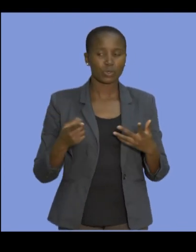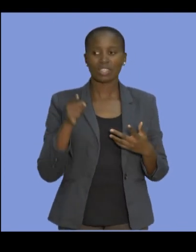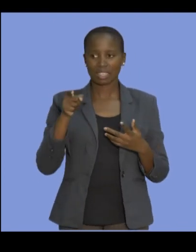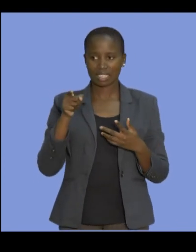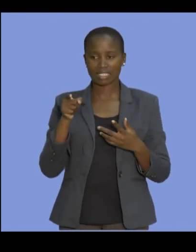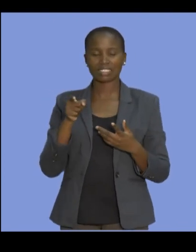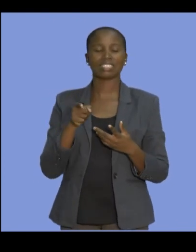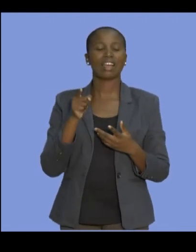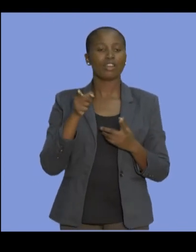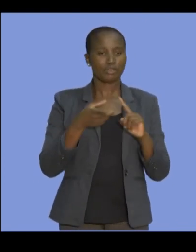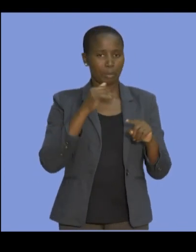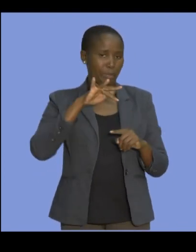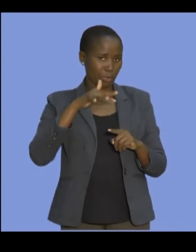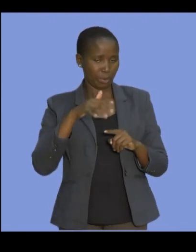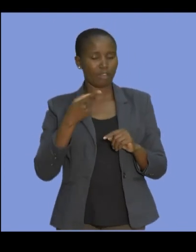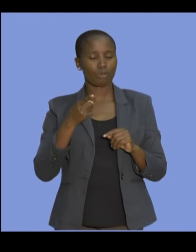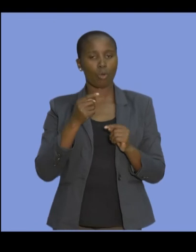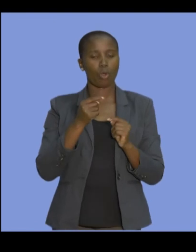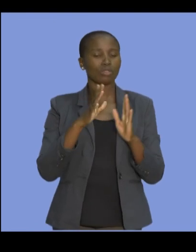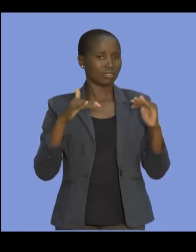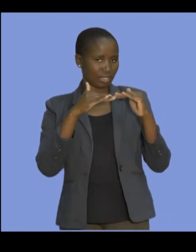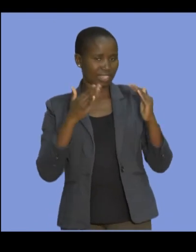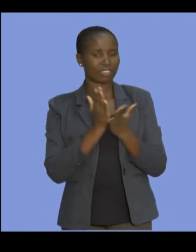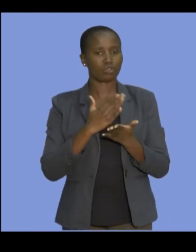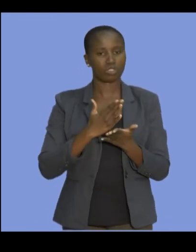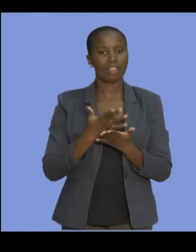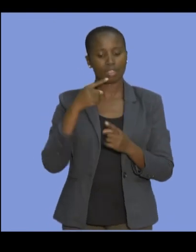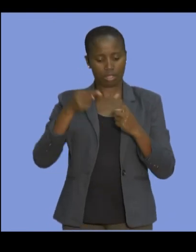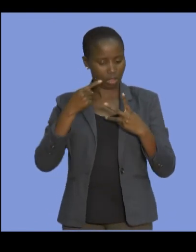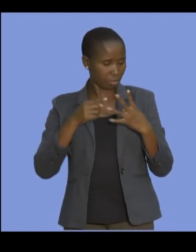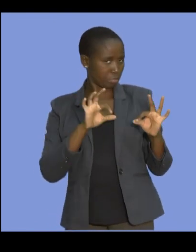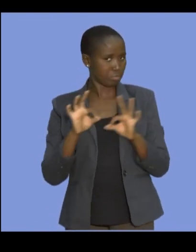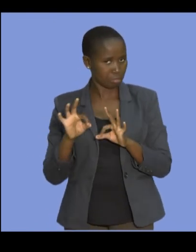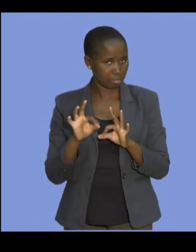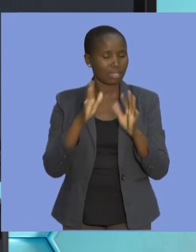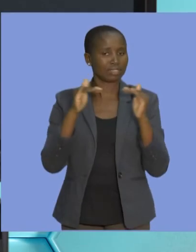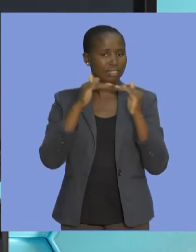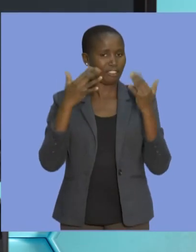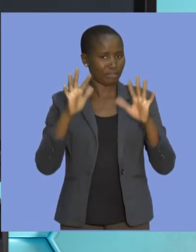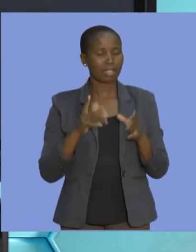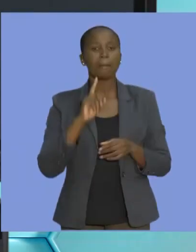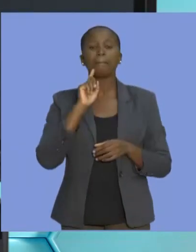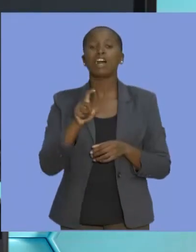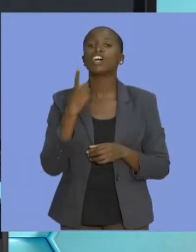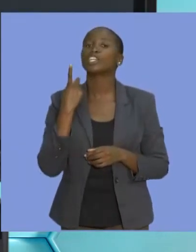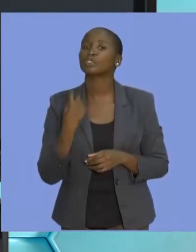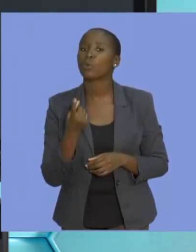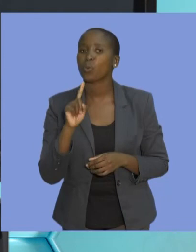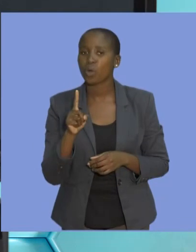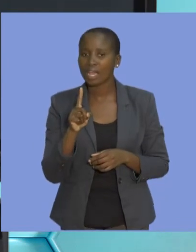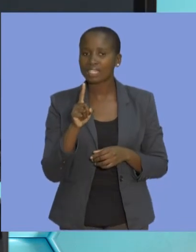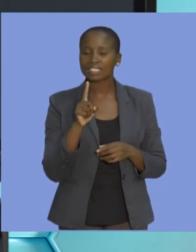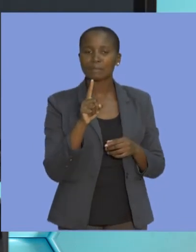deviation. We have calculated the variance. To calculate the standard deviation, we have to take the variance